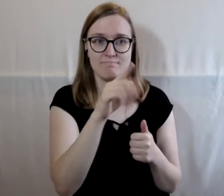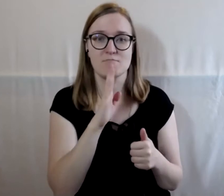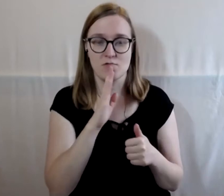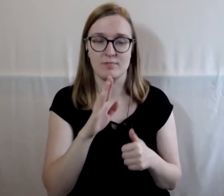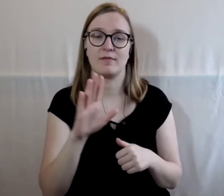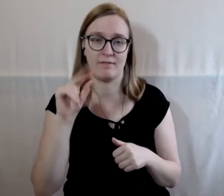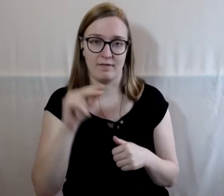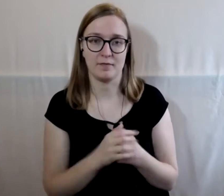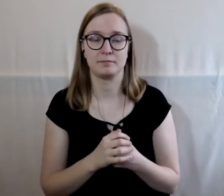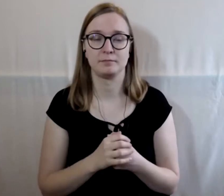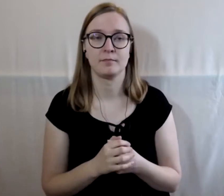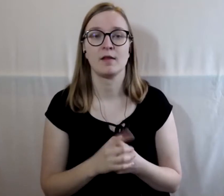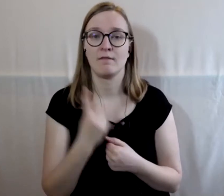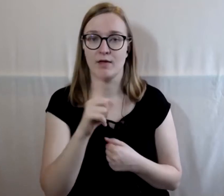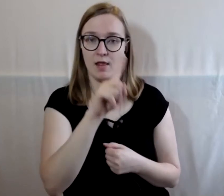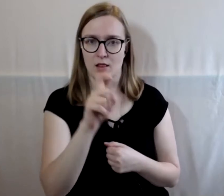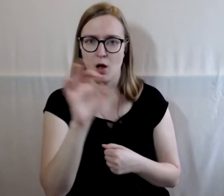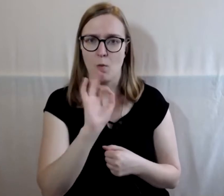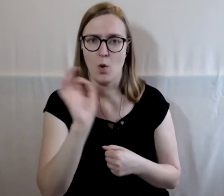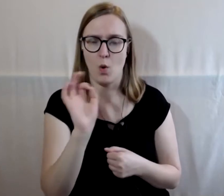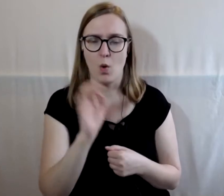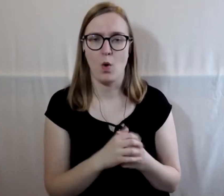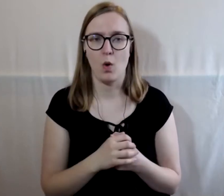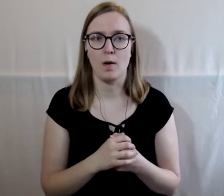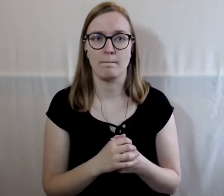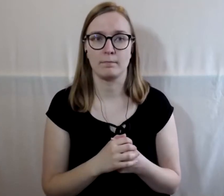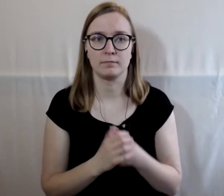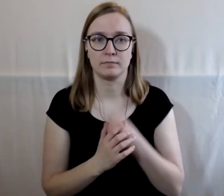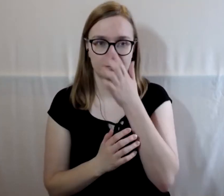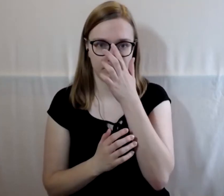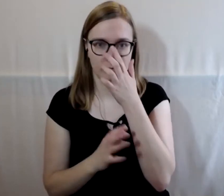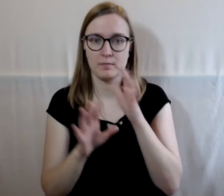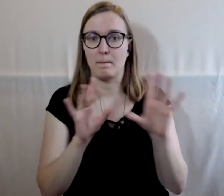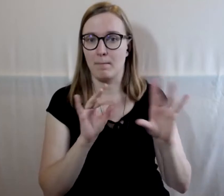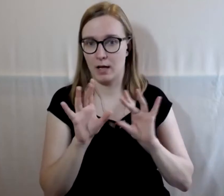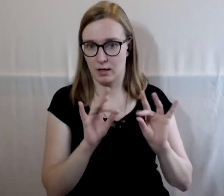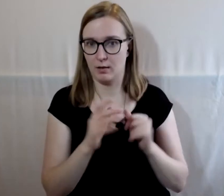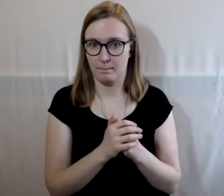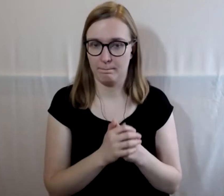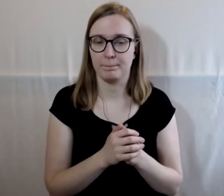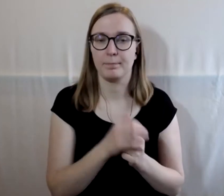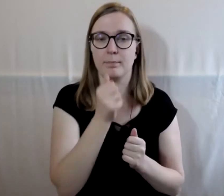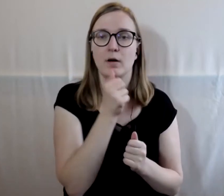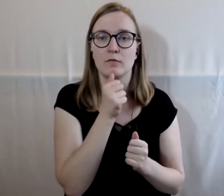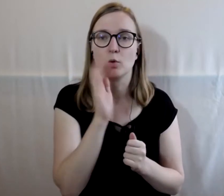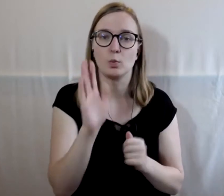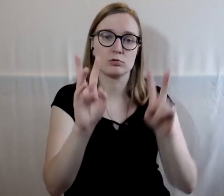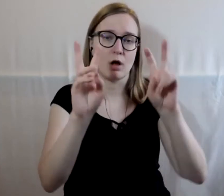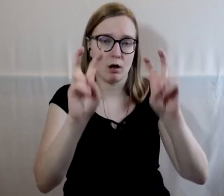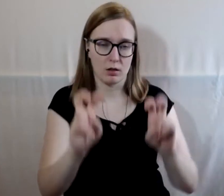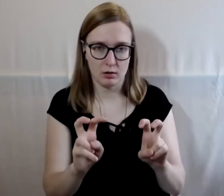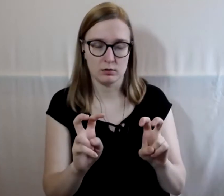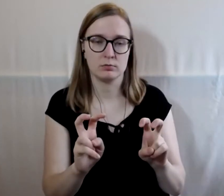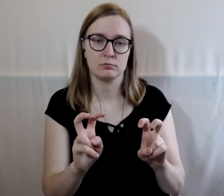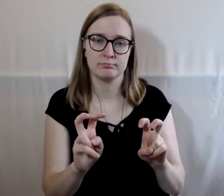question about the selection. When we are, for example, analyzing some situation